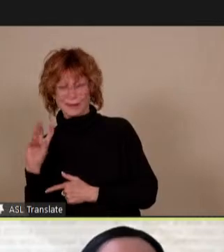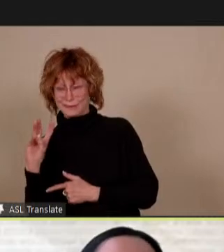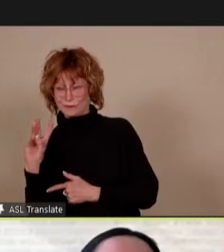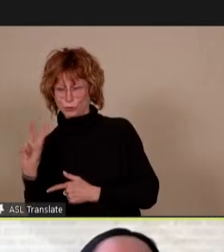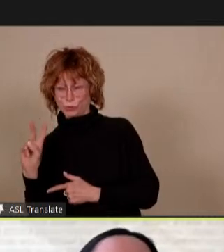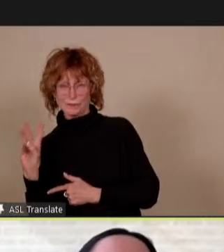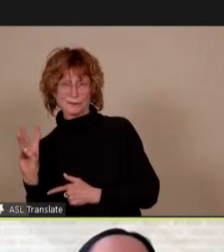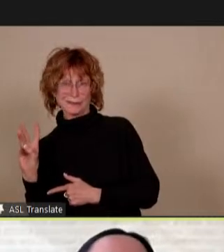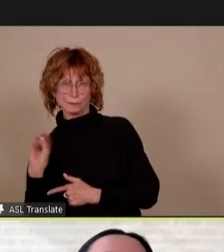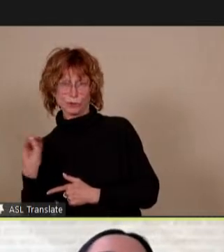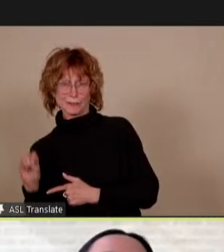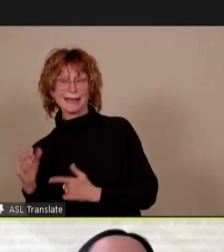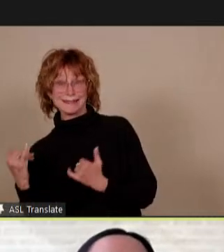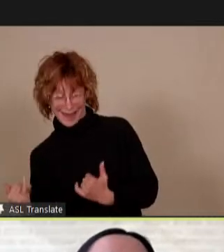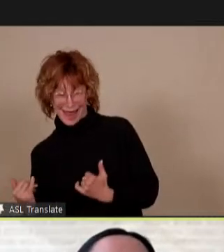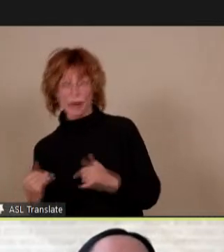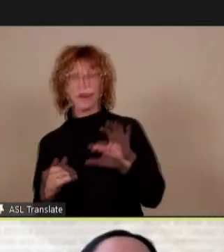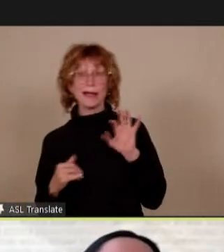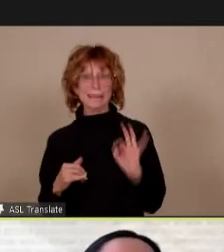23.26% to